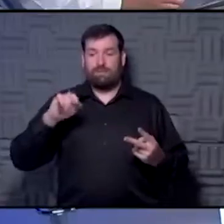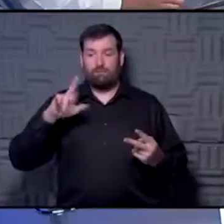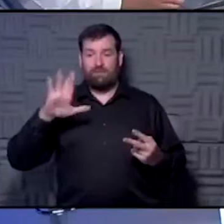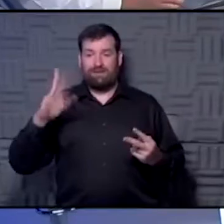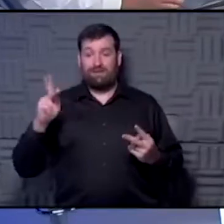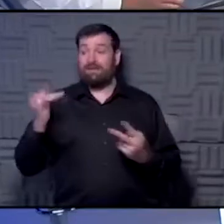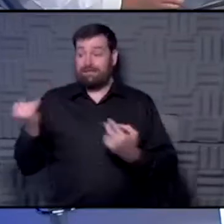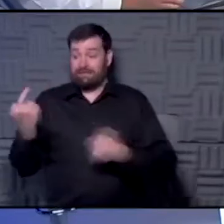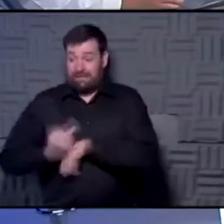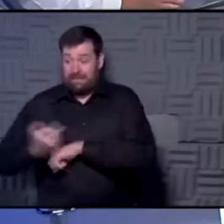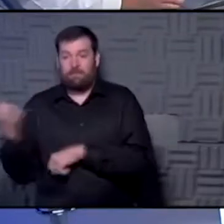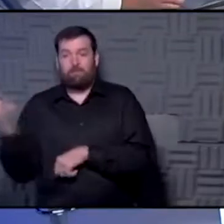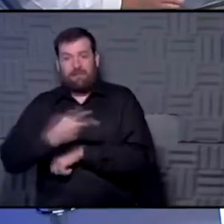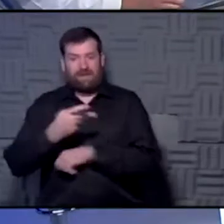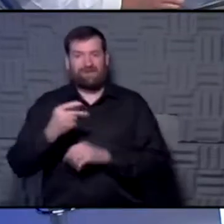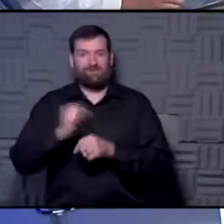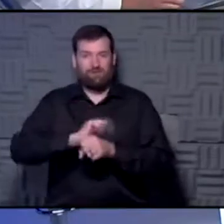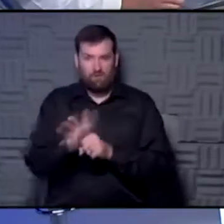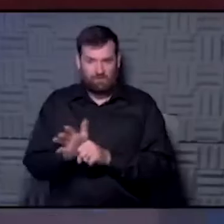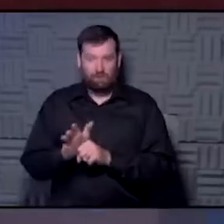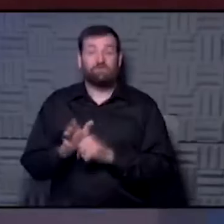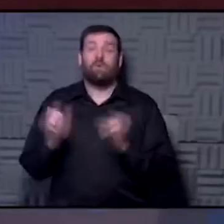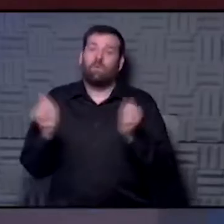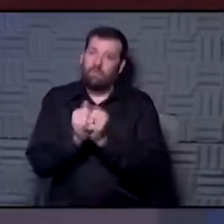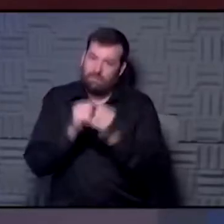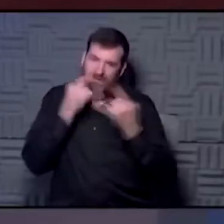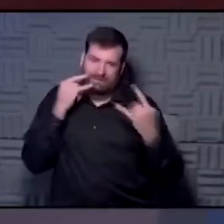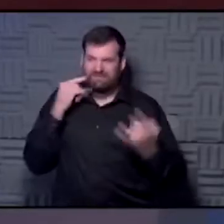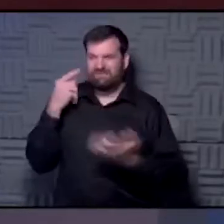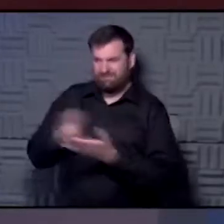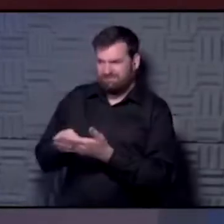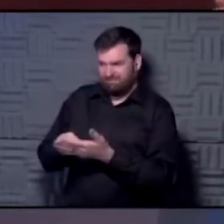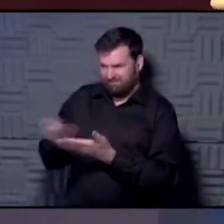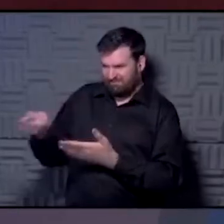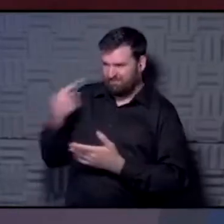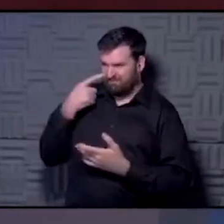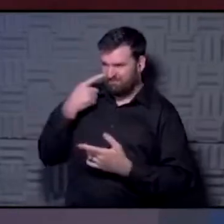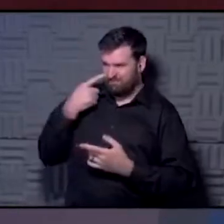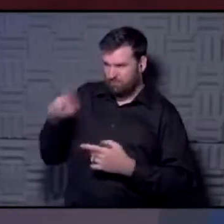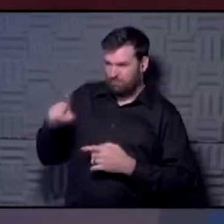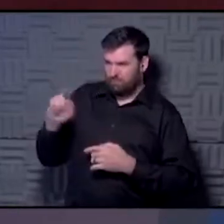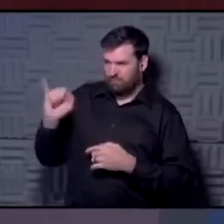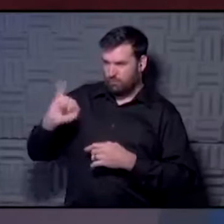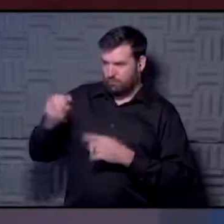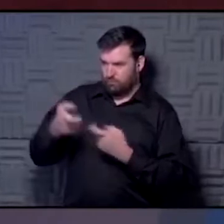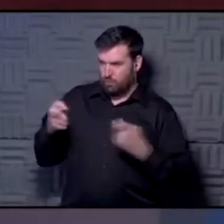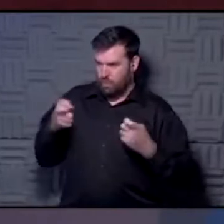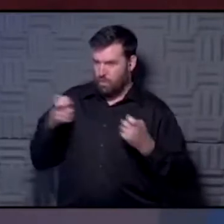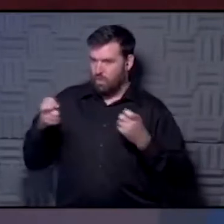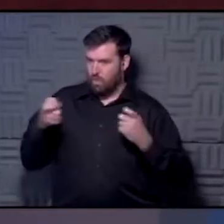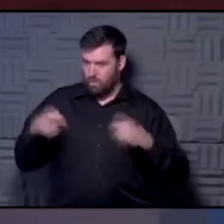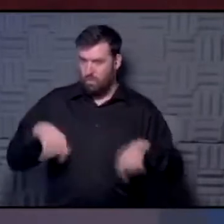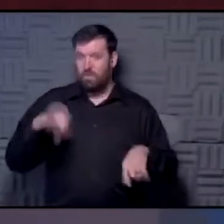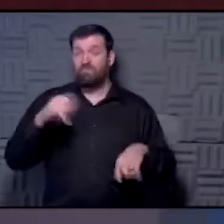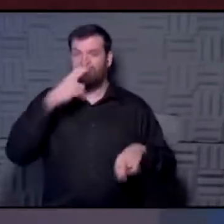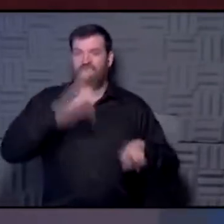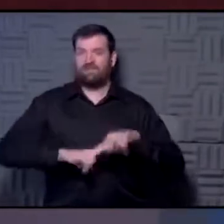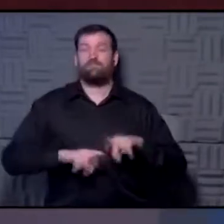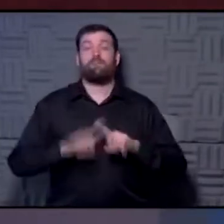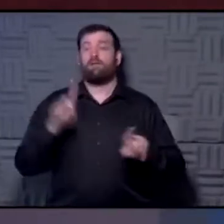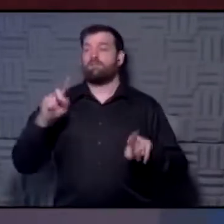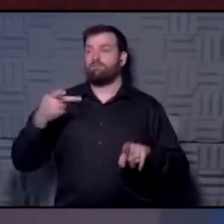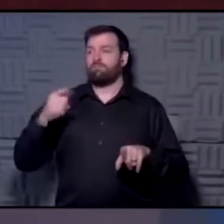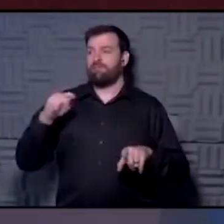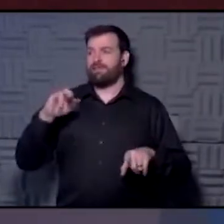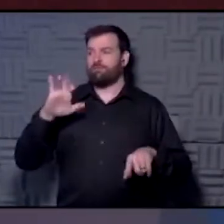back coronavirus with a mask. And by the way, I believe I got this from you in infection control. Coronavirus with a mask, a lot of fun with that one. But Patrick's